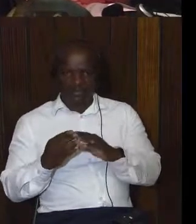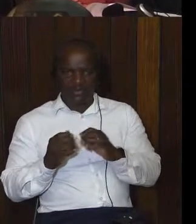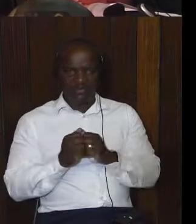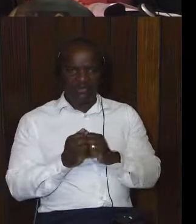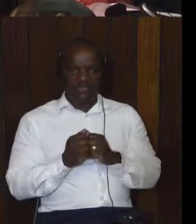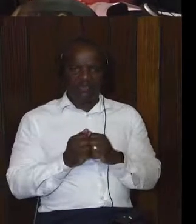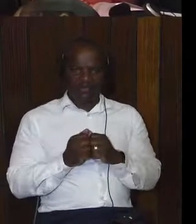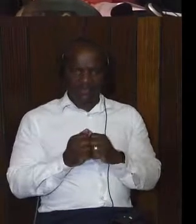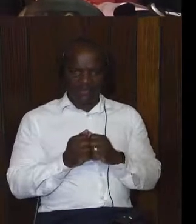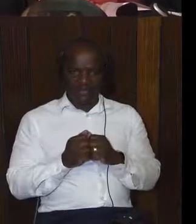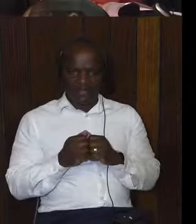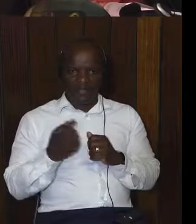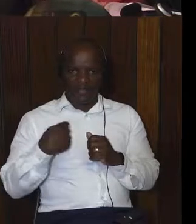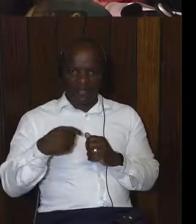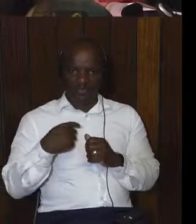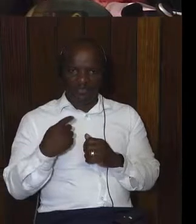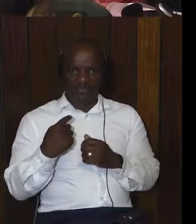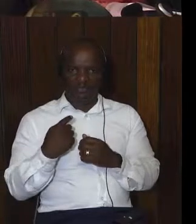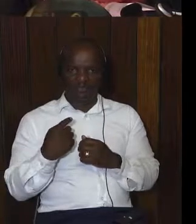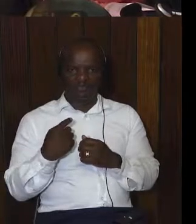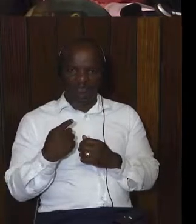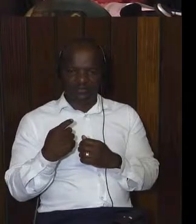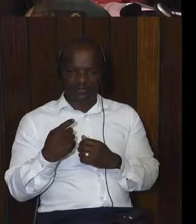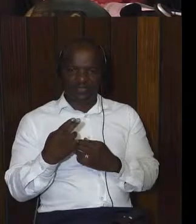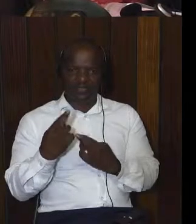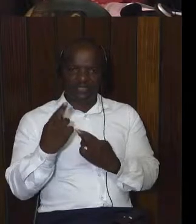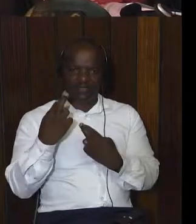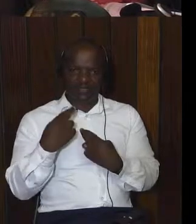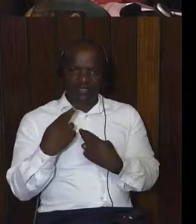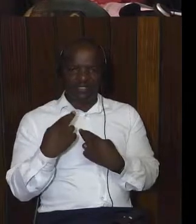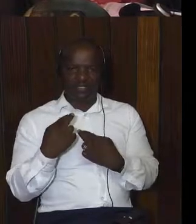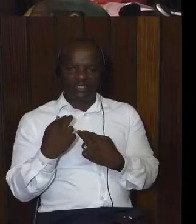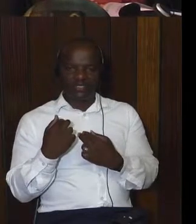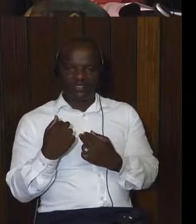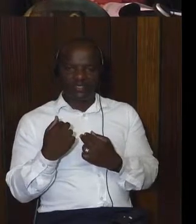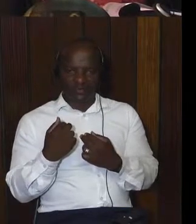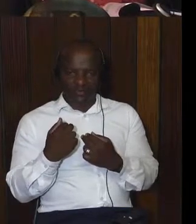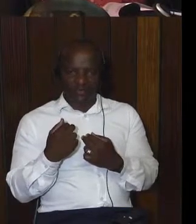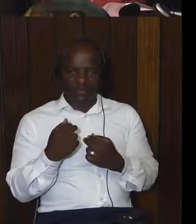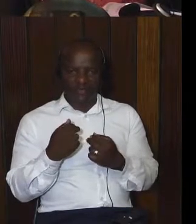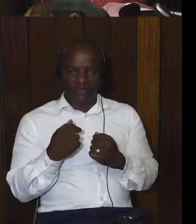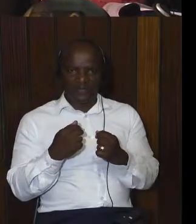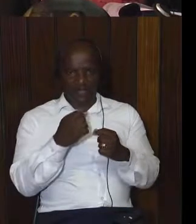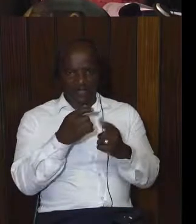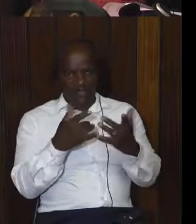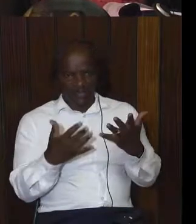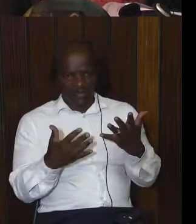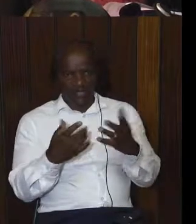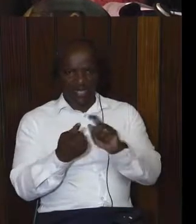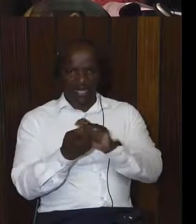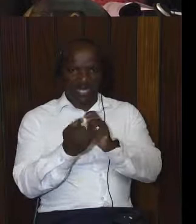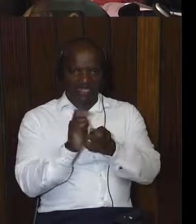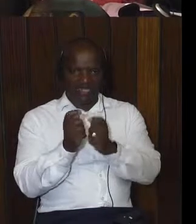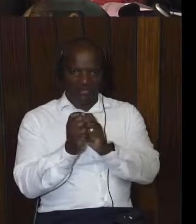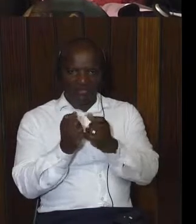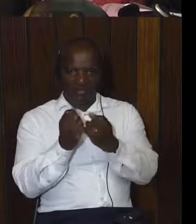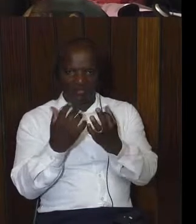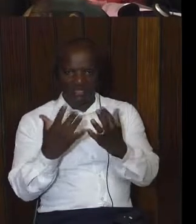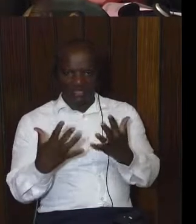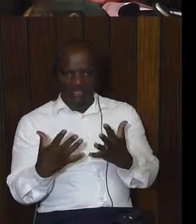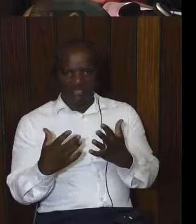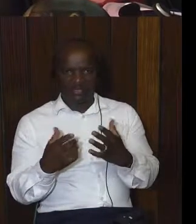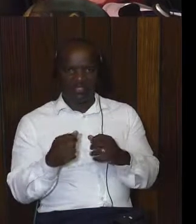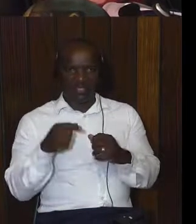been requested to outline or provide detail on the adjustment budget for the